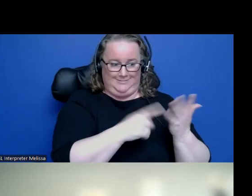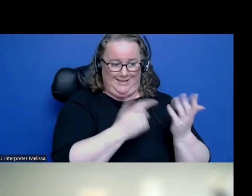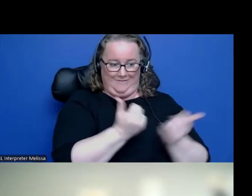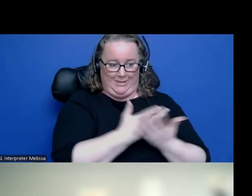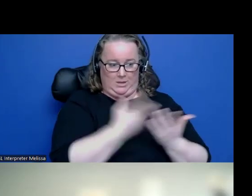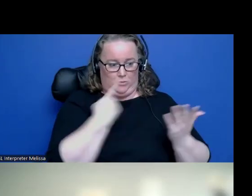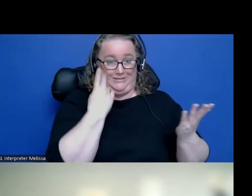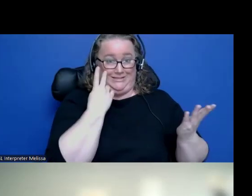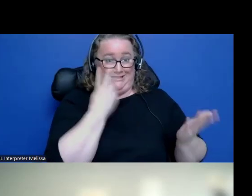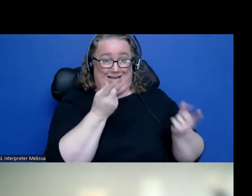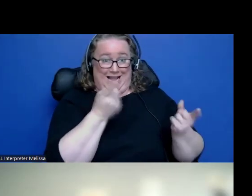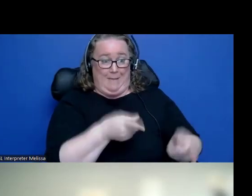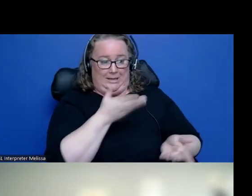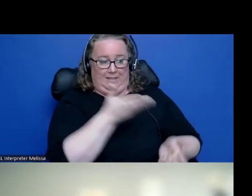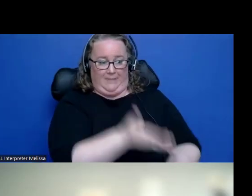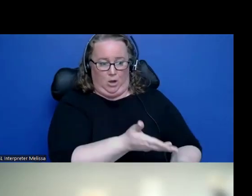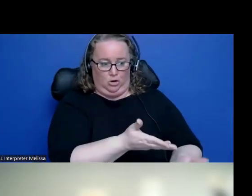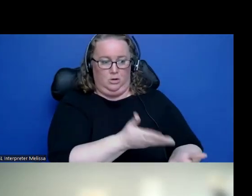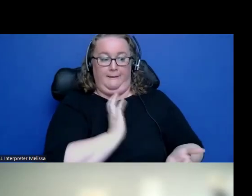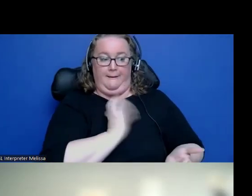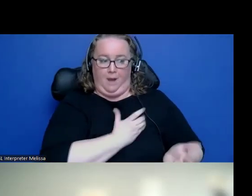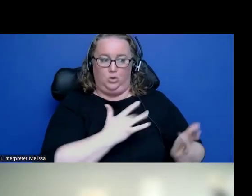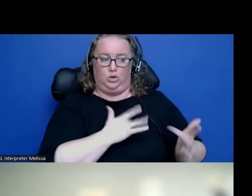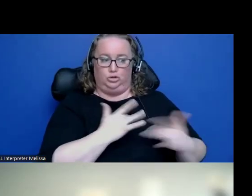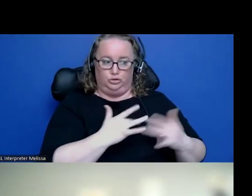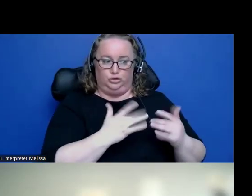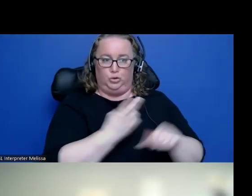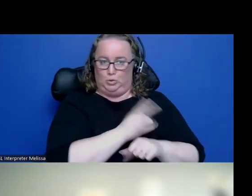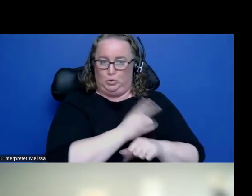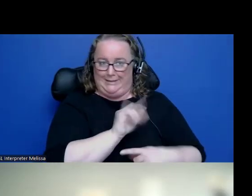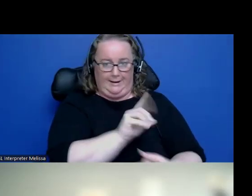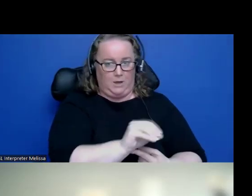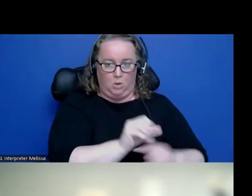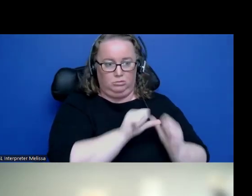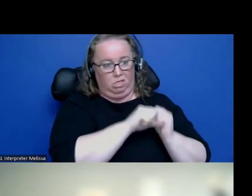observations and concerns about the use of IDOs.